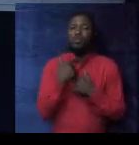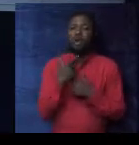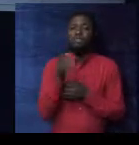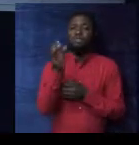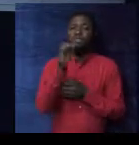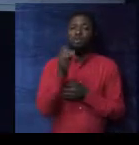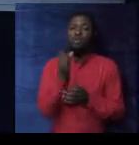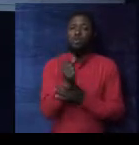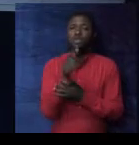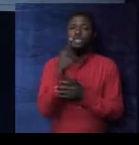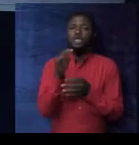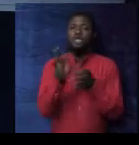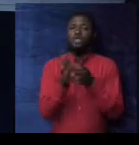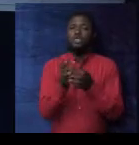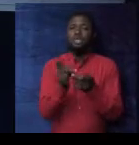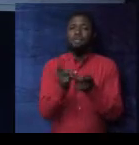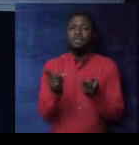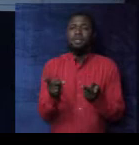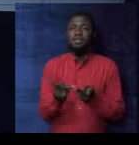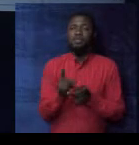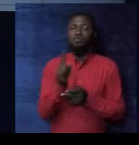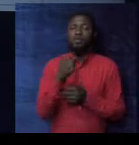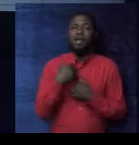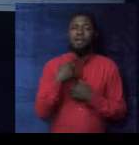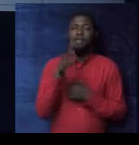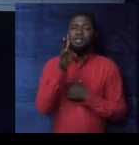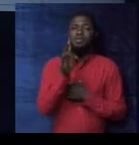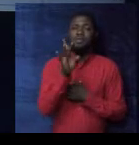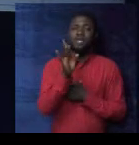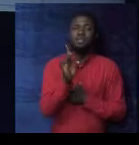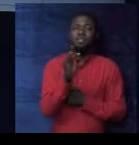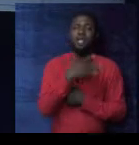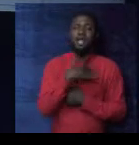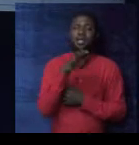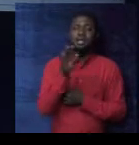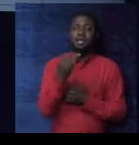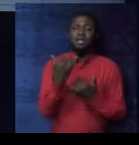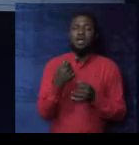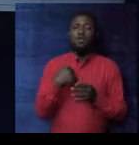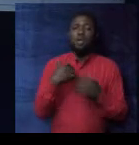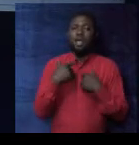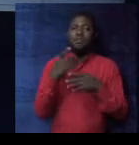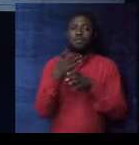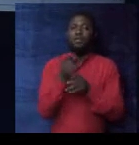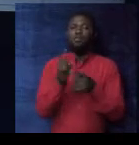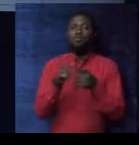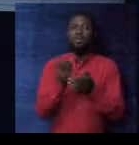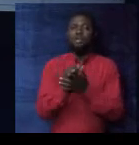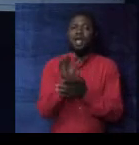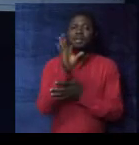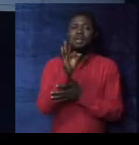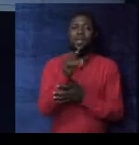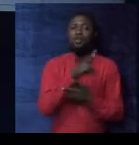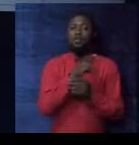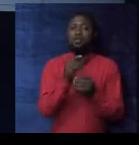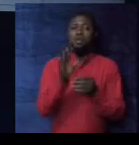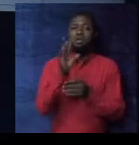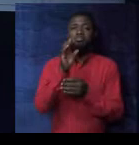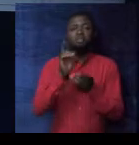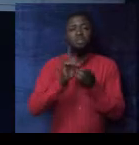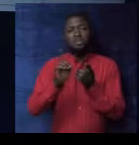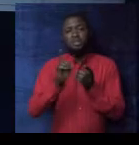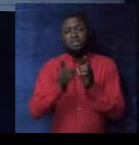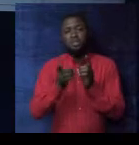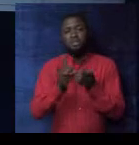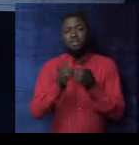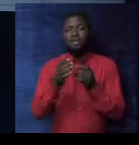you have a 0 holding the unit place. Okay, so then you have 7, 8, and then 9. And now we're getting to that 9 again, and there is no